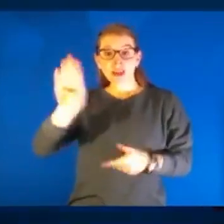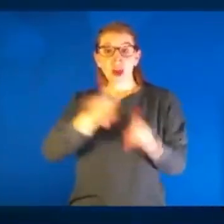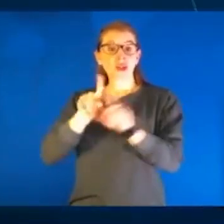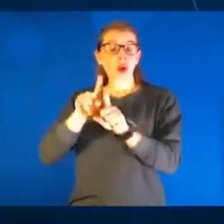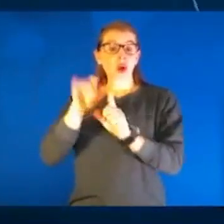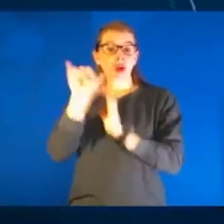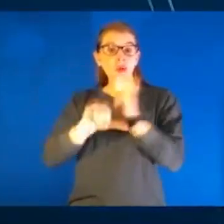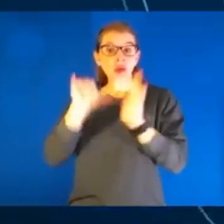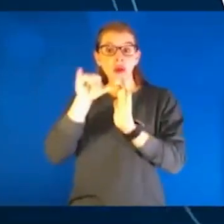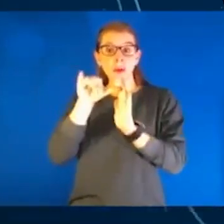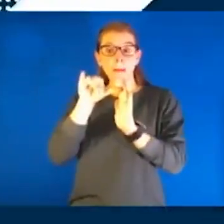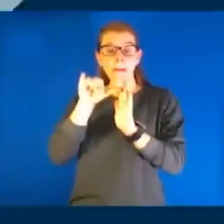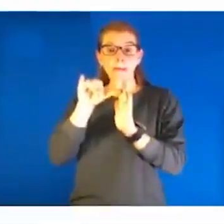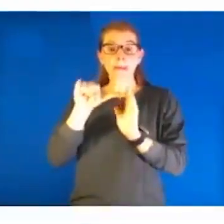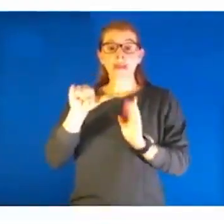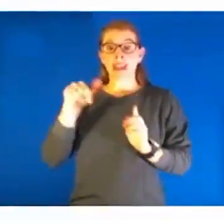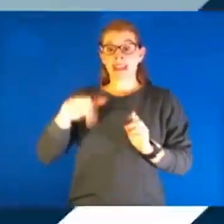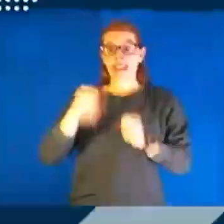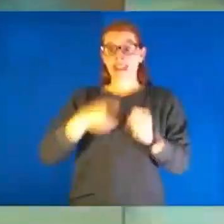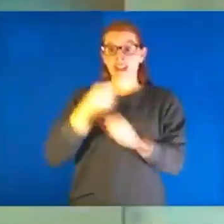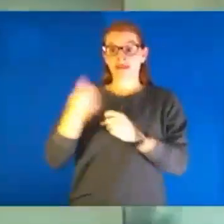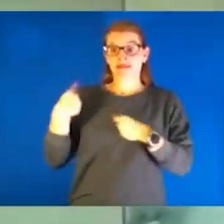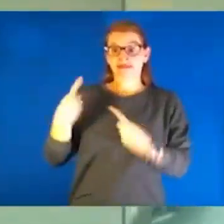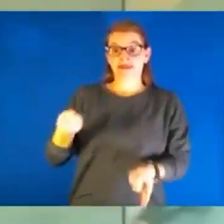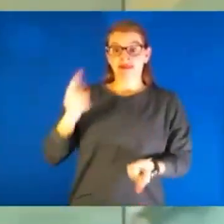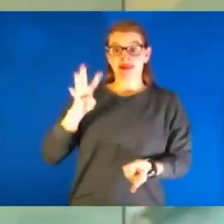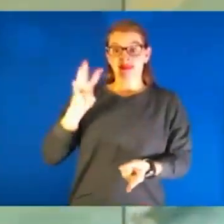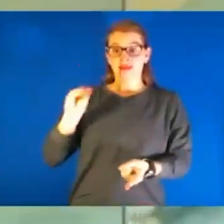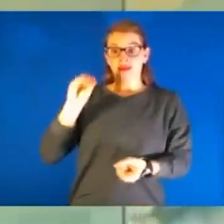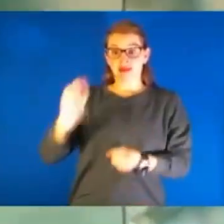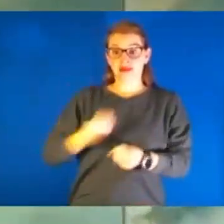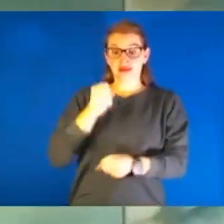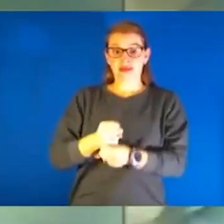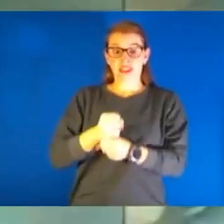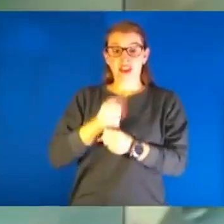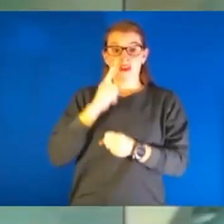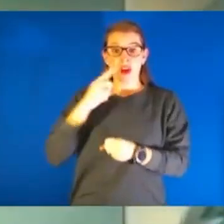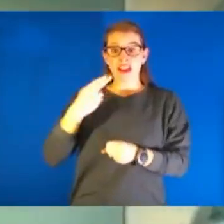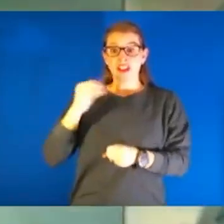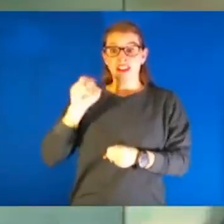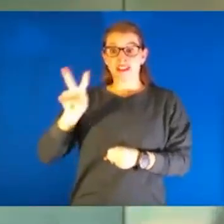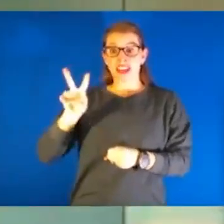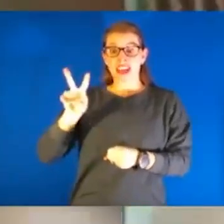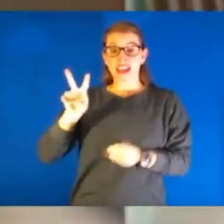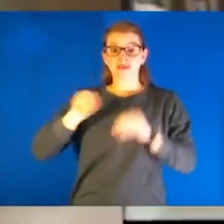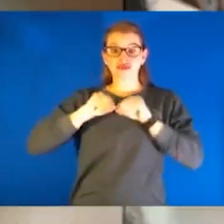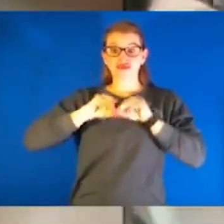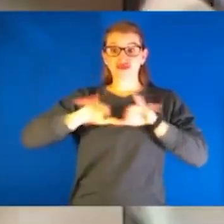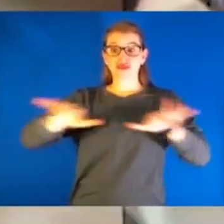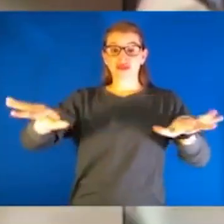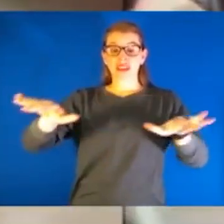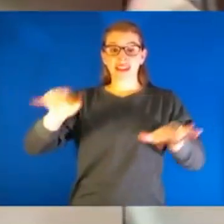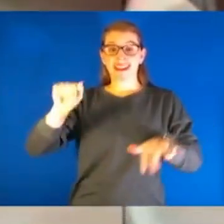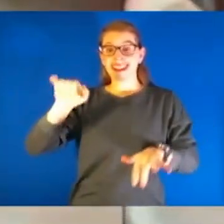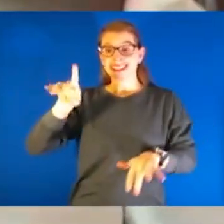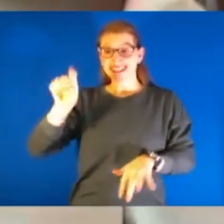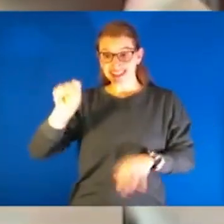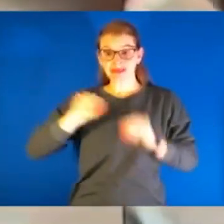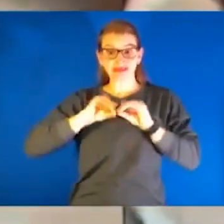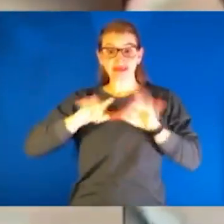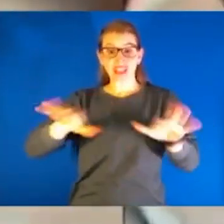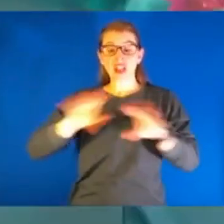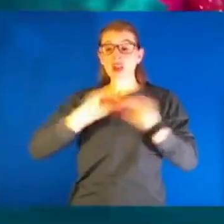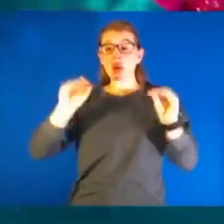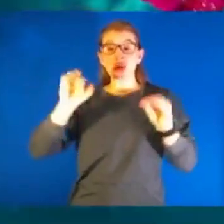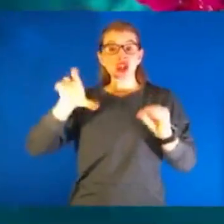year marks 40 years since the start of the HIV/AIDS epidemic. While there is currently no cure, COVID-19 is